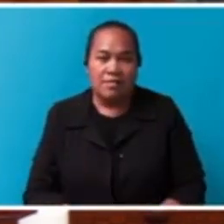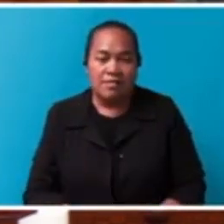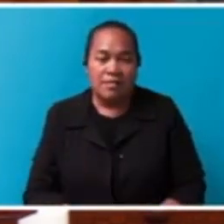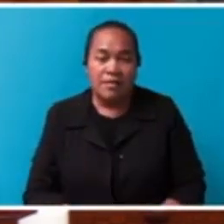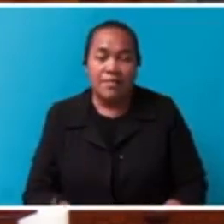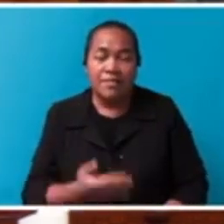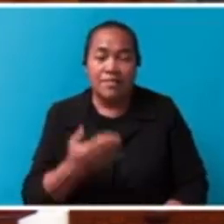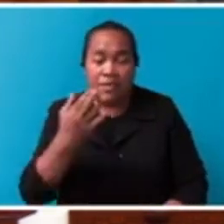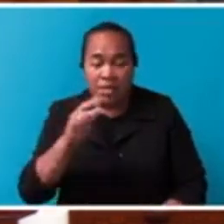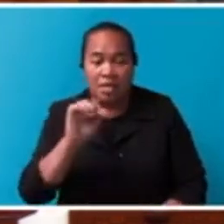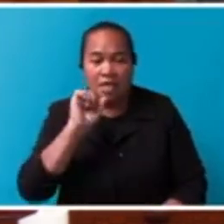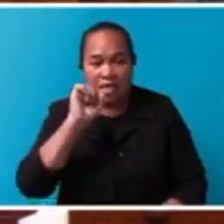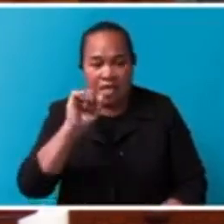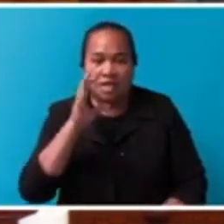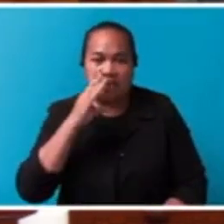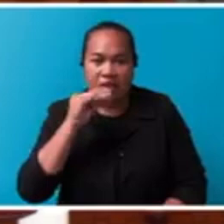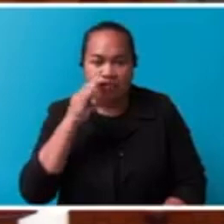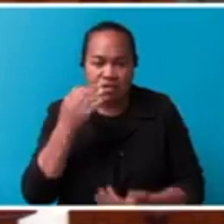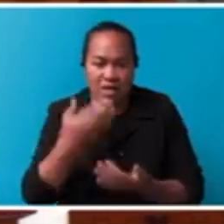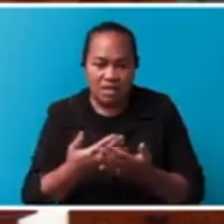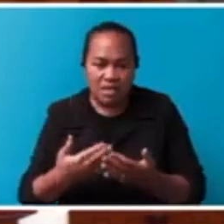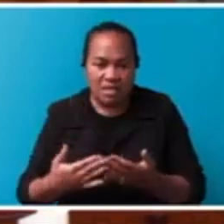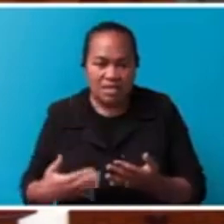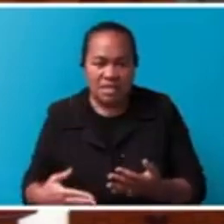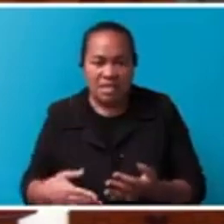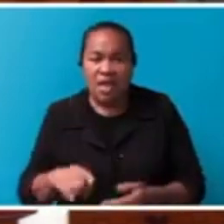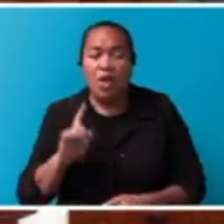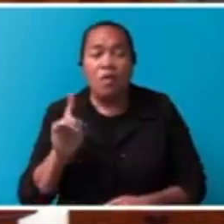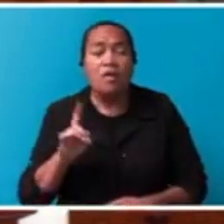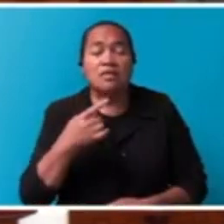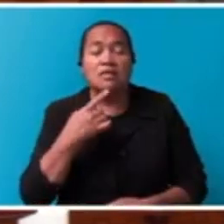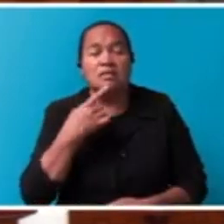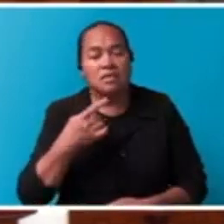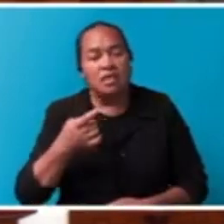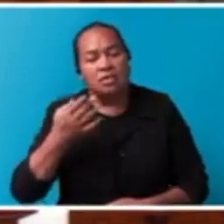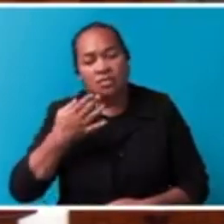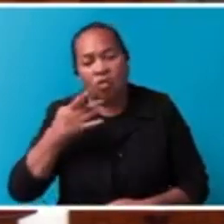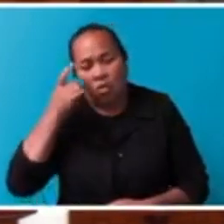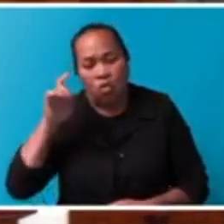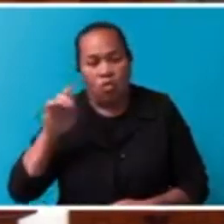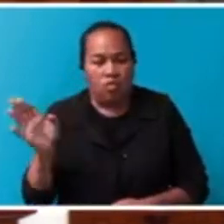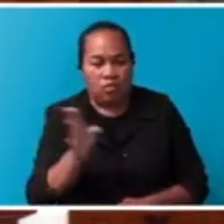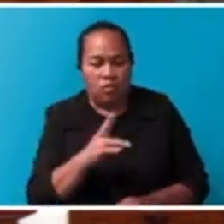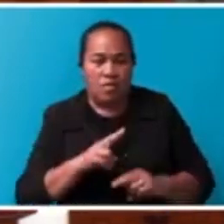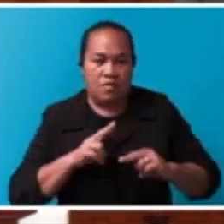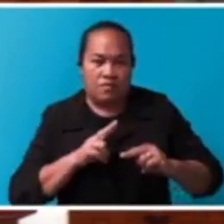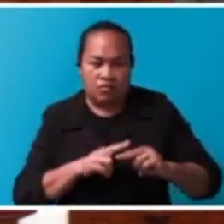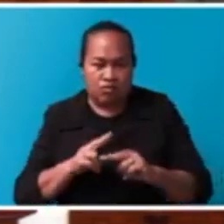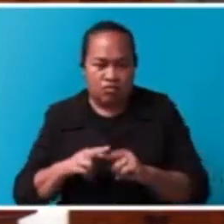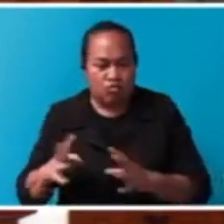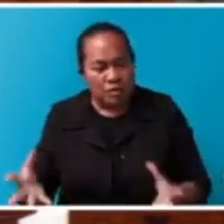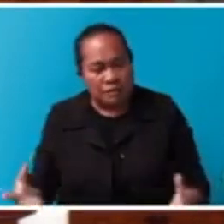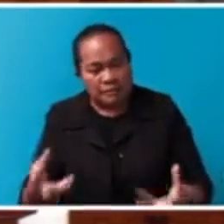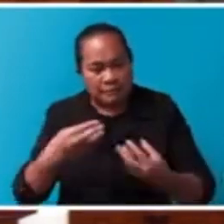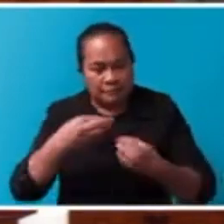visionary address that call for a Fiji that embrace